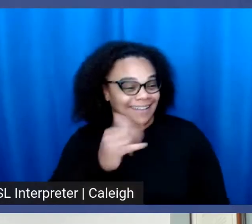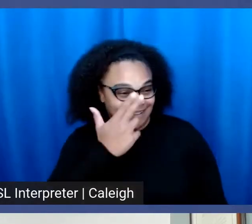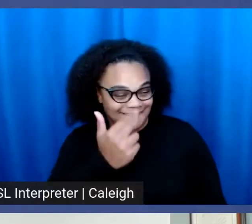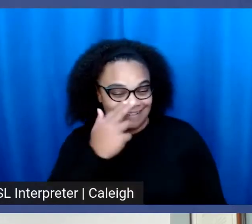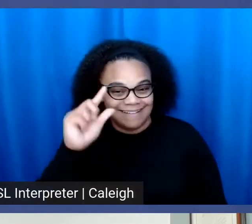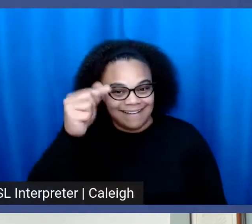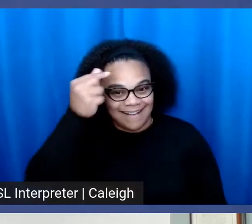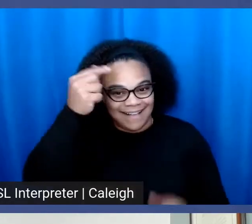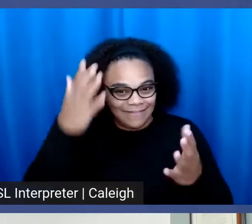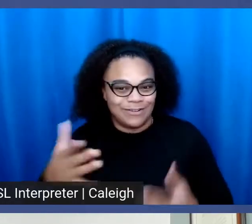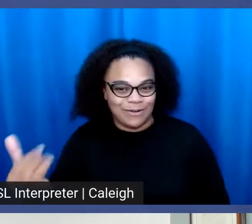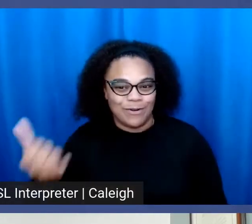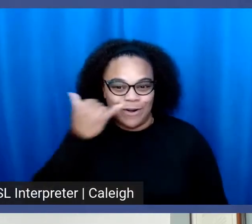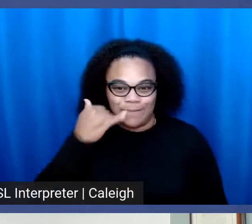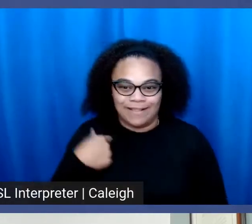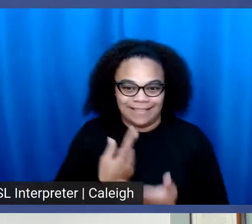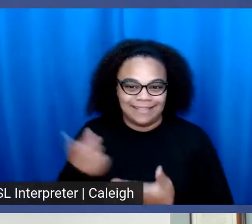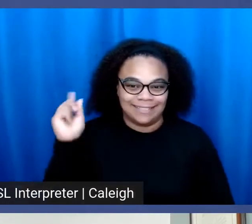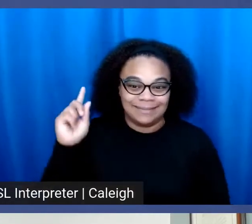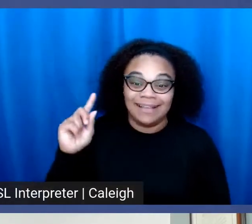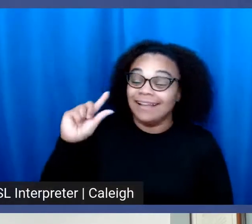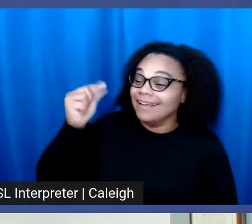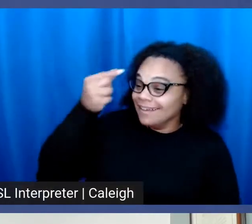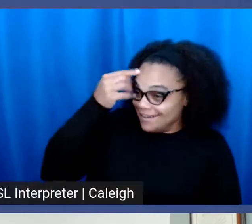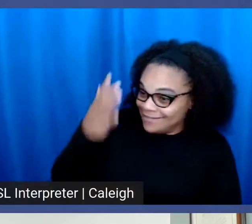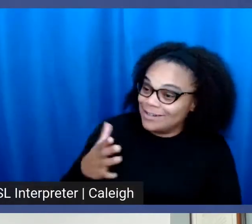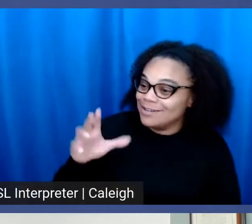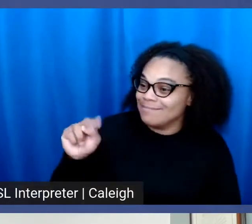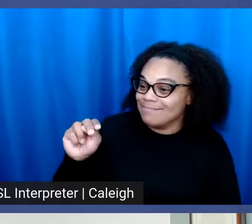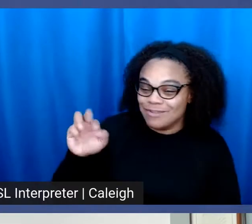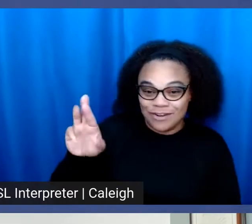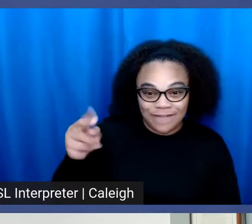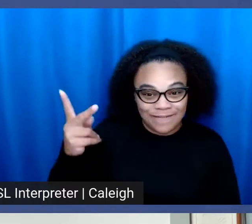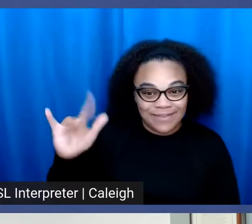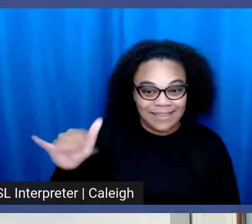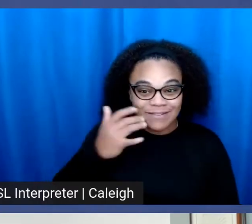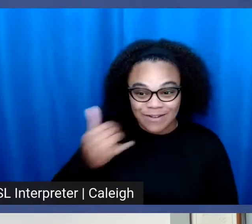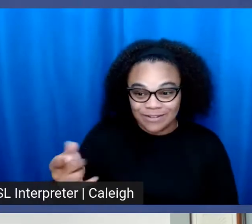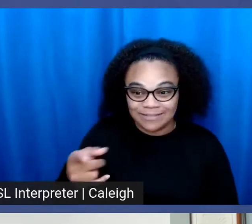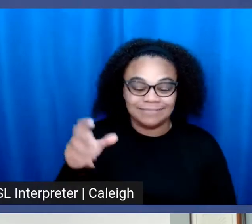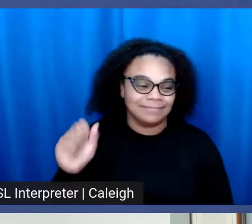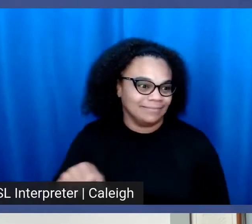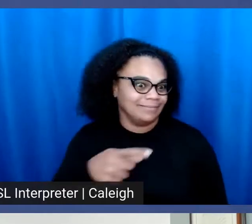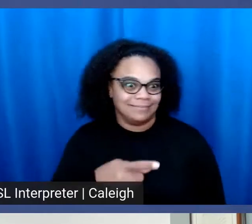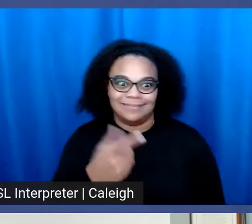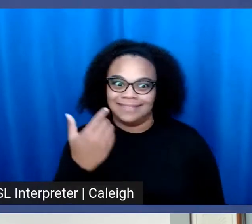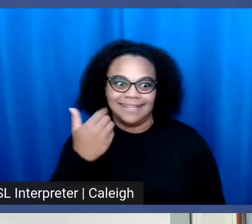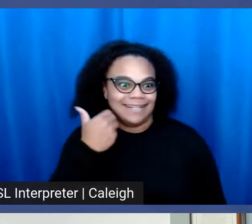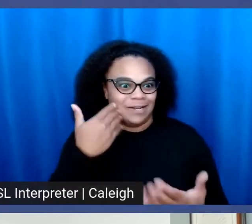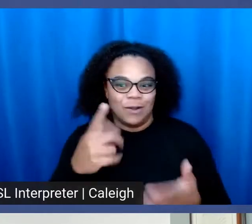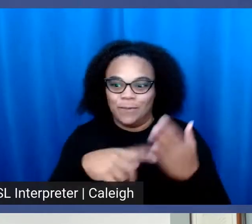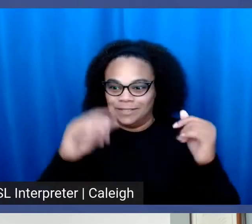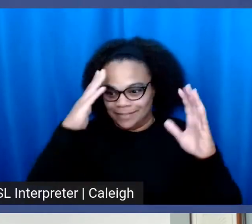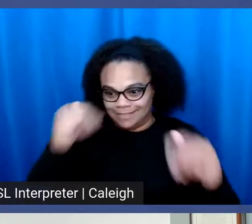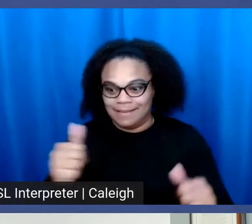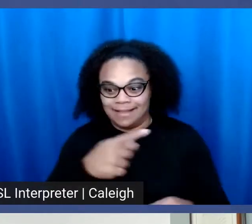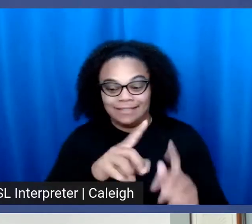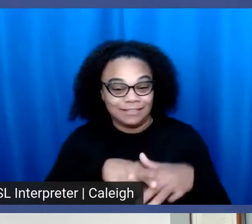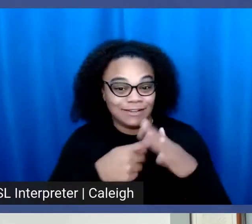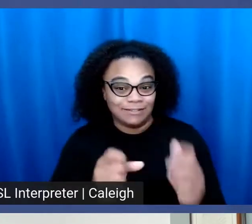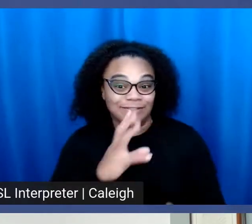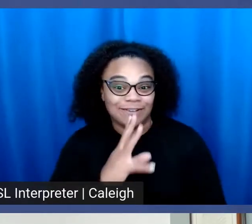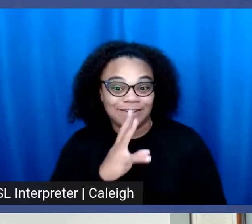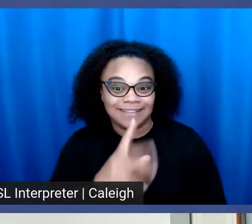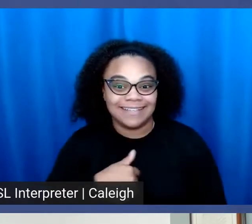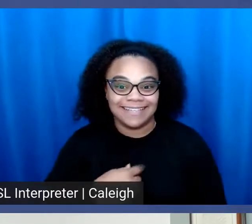go. Good. I'm glad Governor Murphy gave you a call. That's important because I didn't know what hit him, because as soon as he started talking, I'm like, Governor Murphy, there are ways you